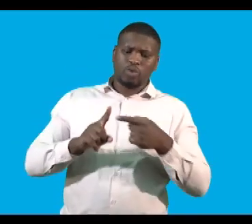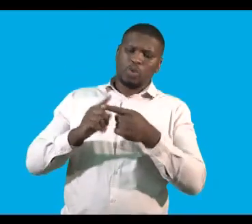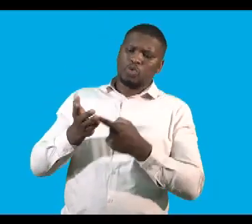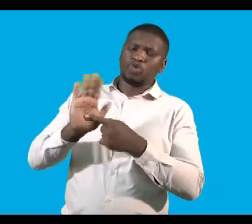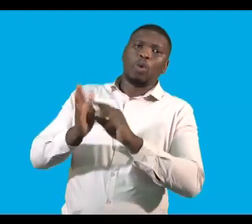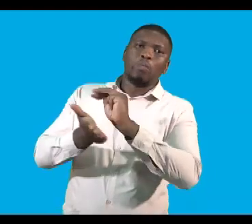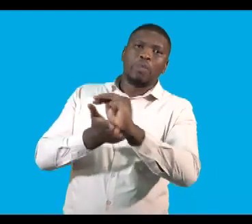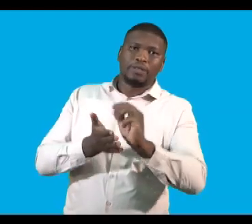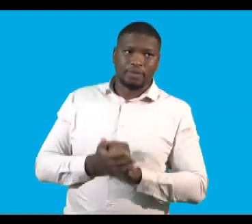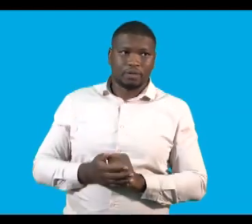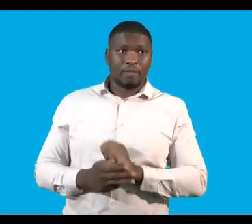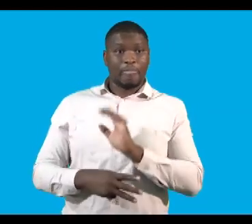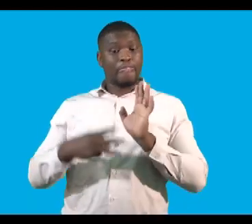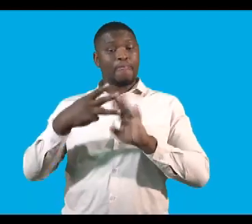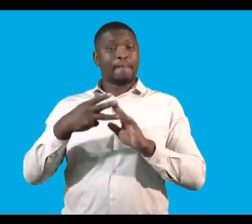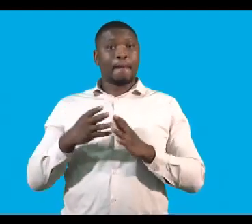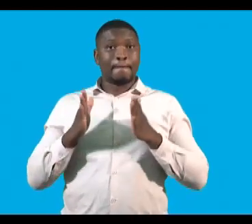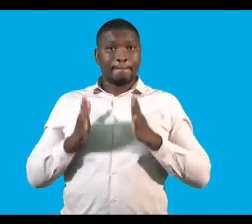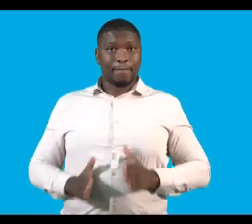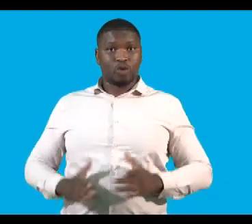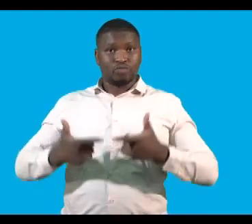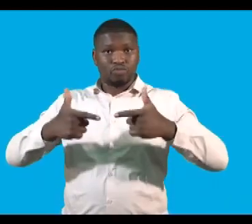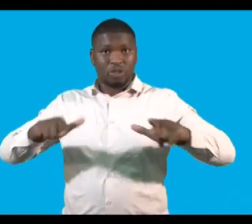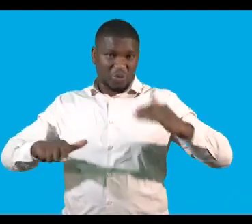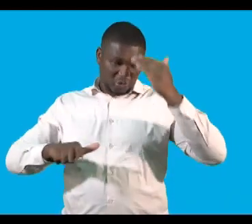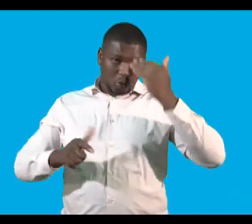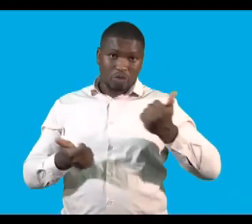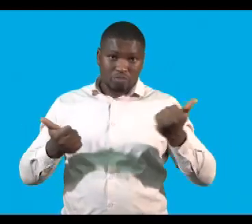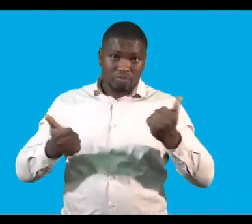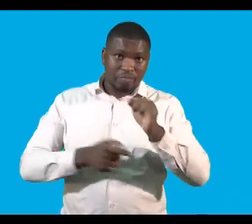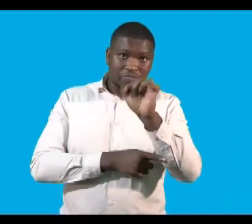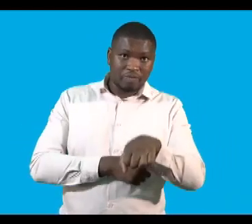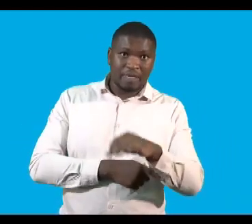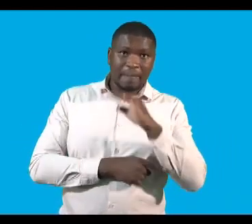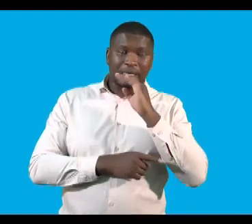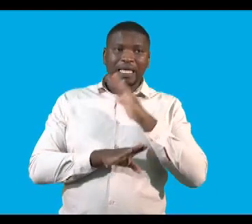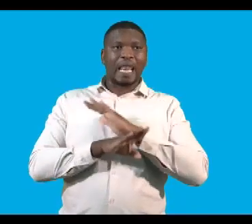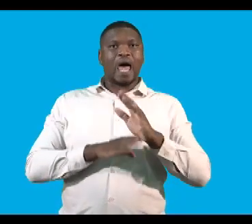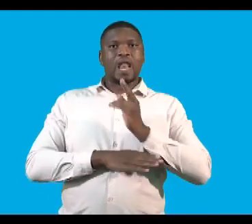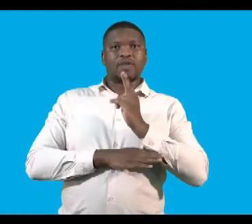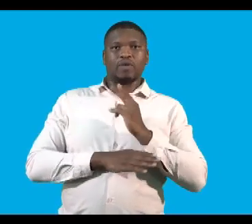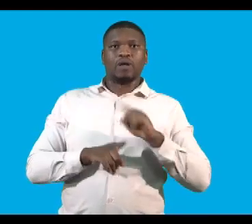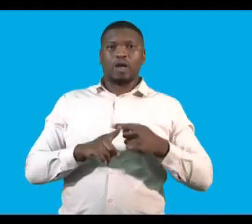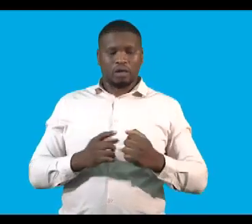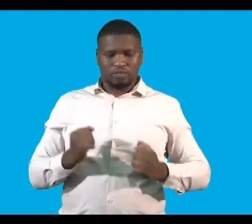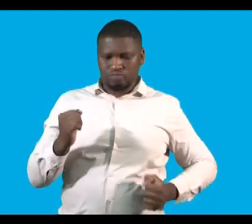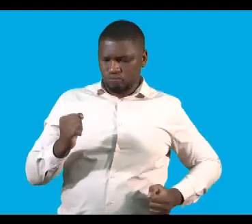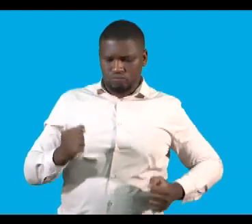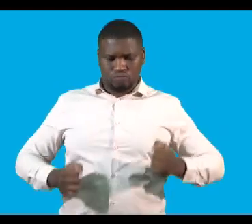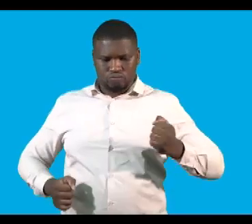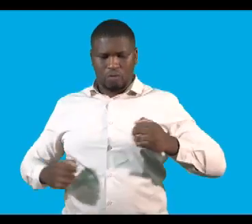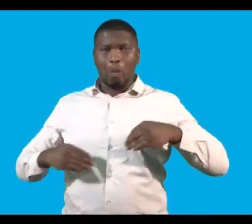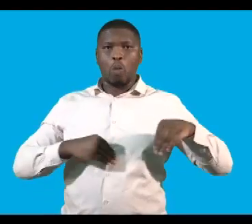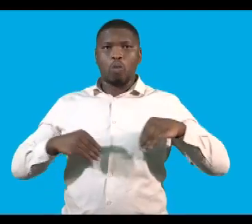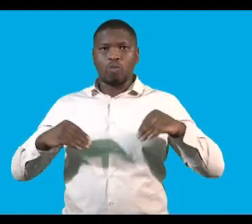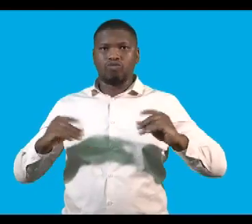message. Body language is something that you are very familiar with. Those are the non-verbal cues like body posture,